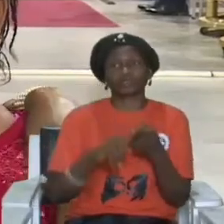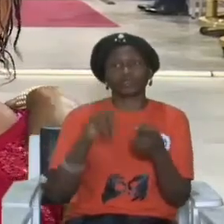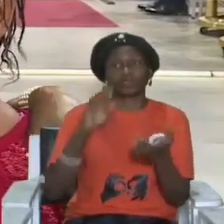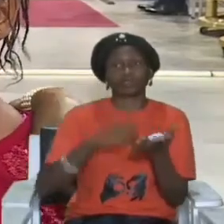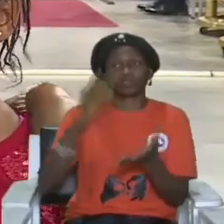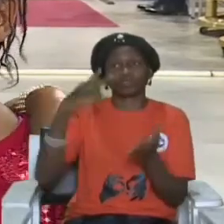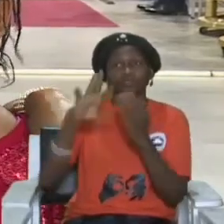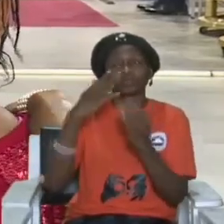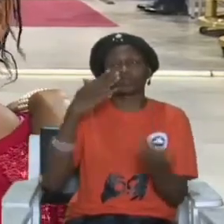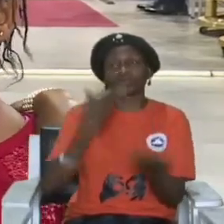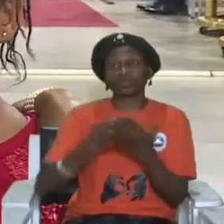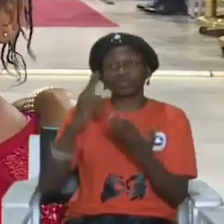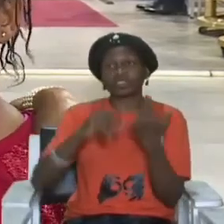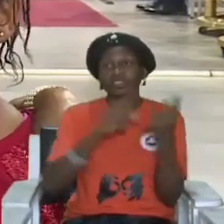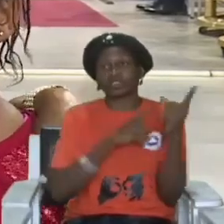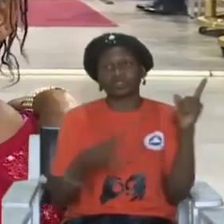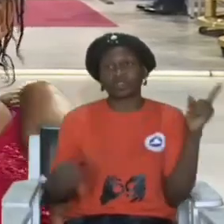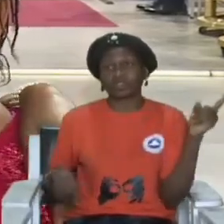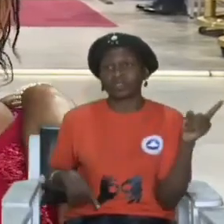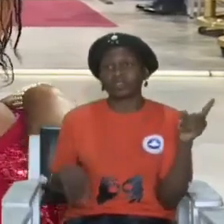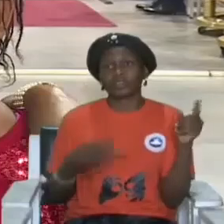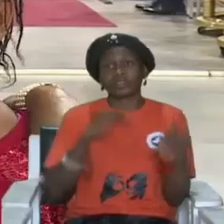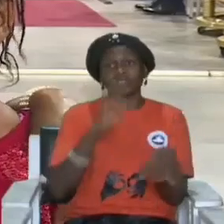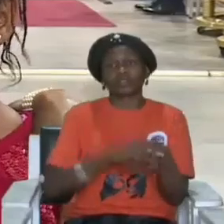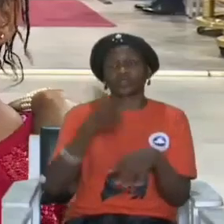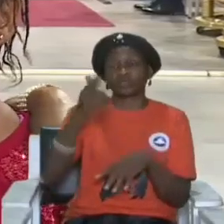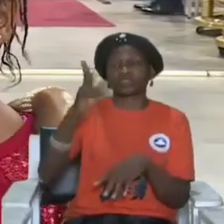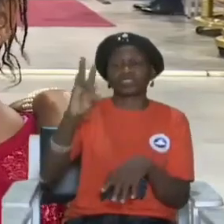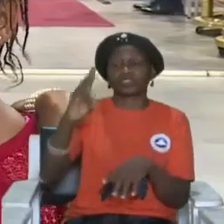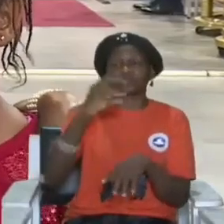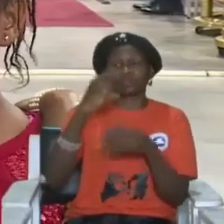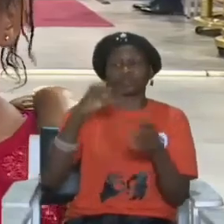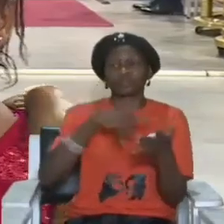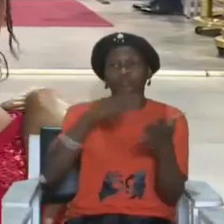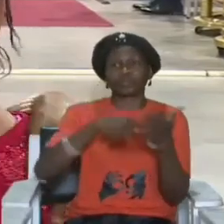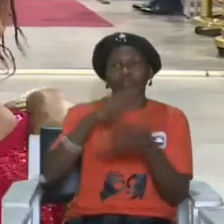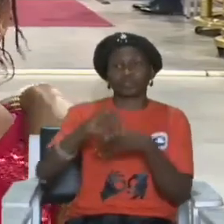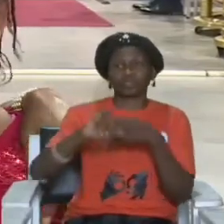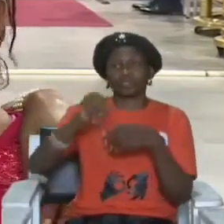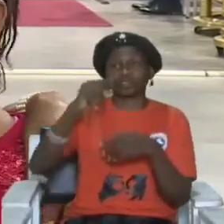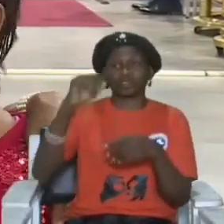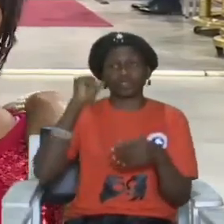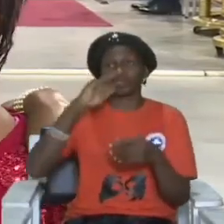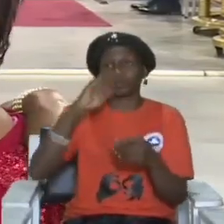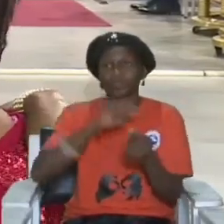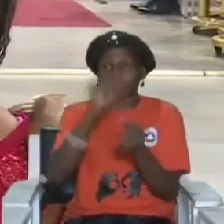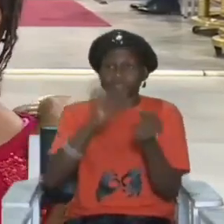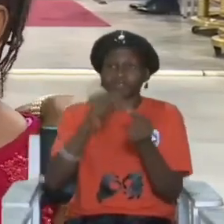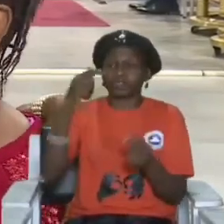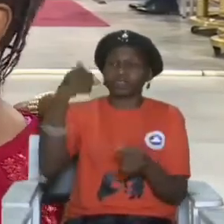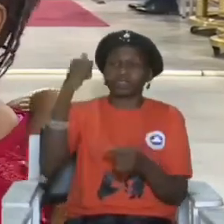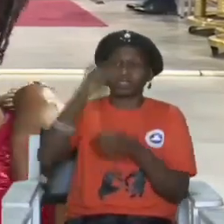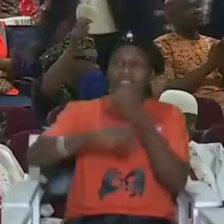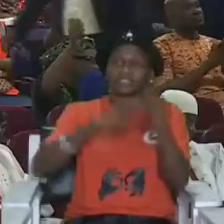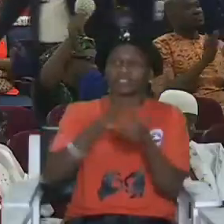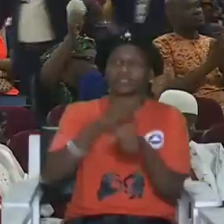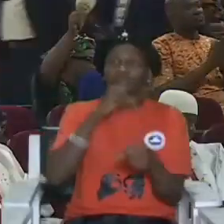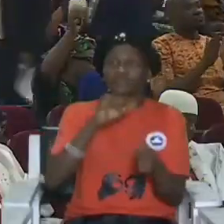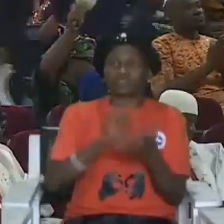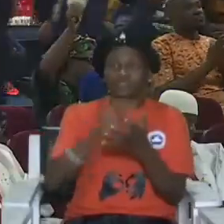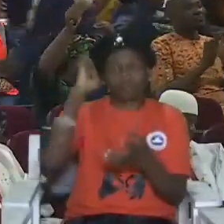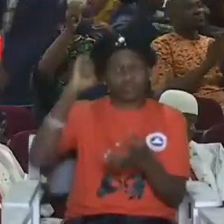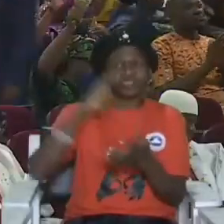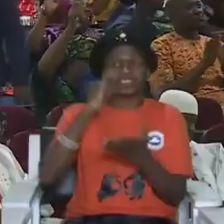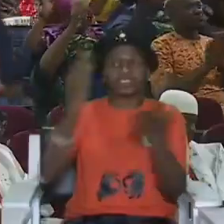to the goodness of the Lord. And on the 27th of this June, she will be exactly 10 years old. That is why